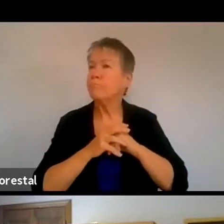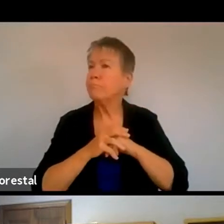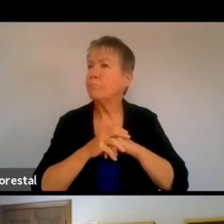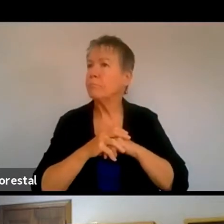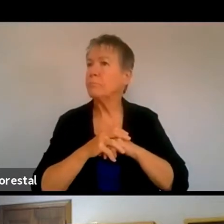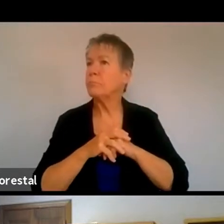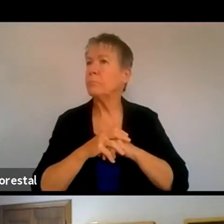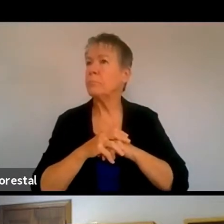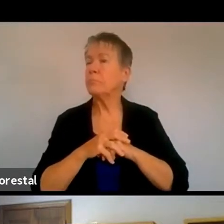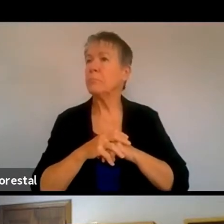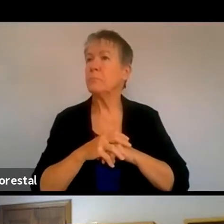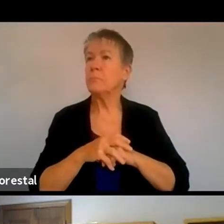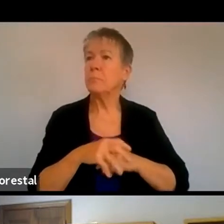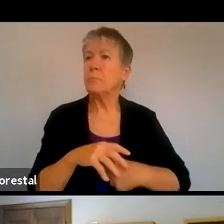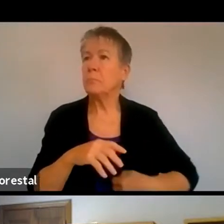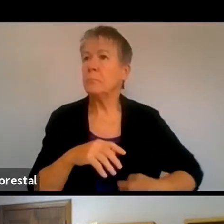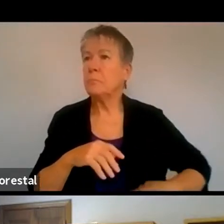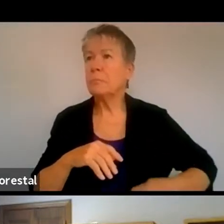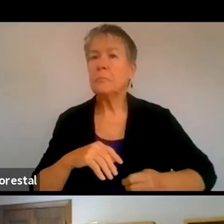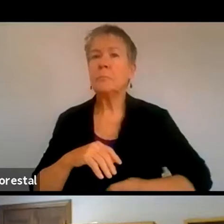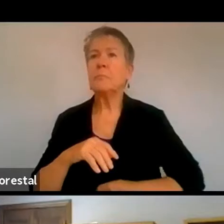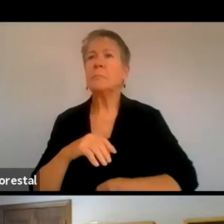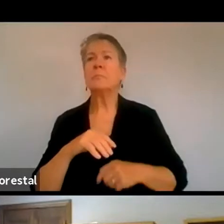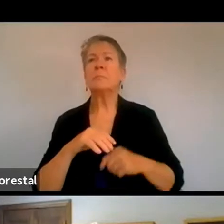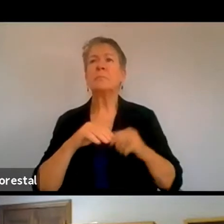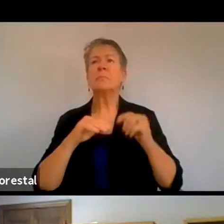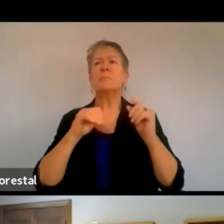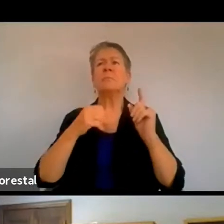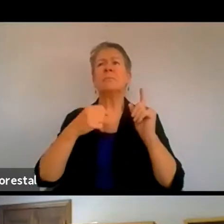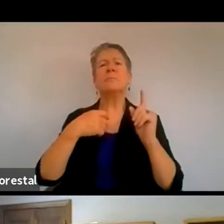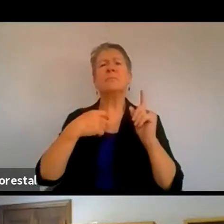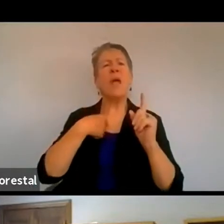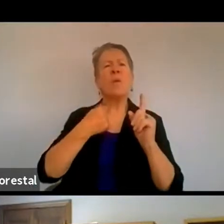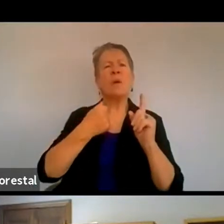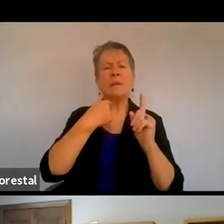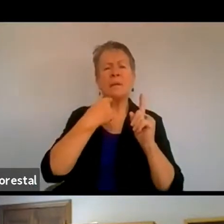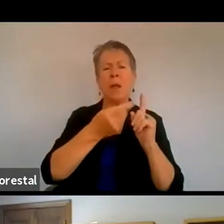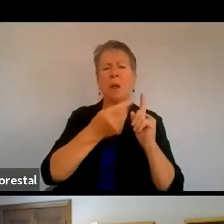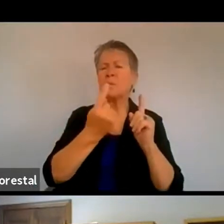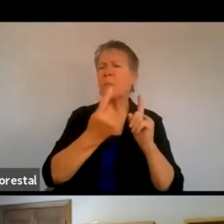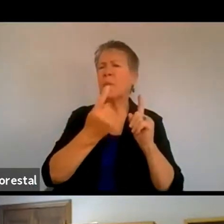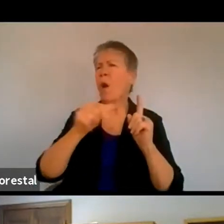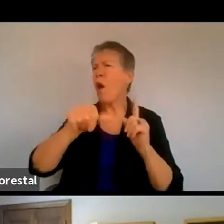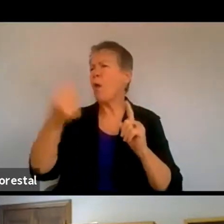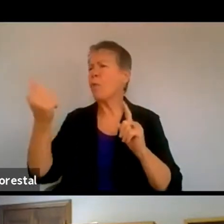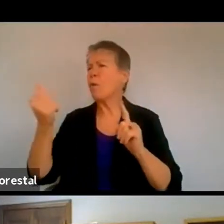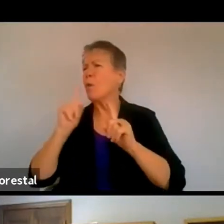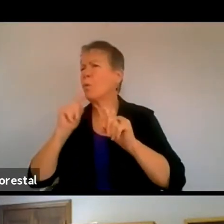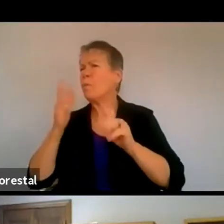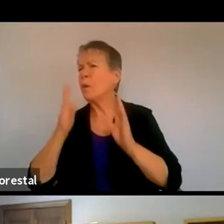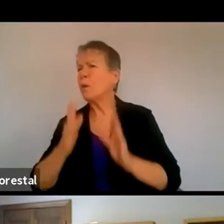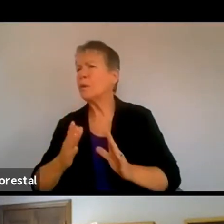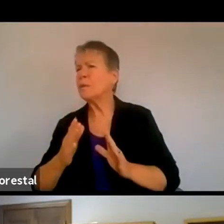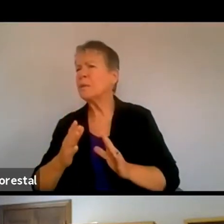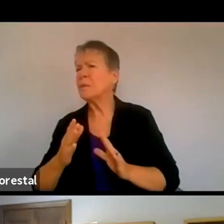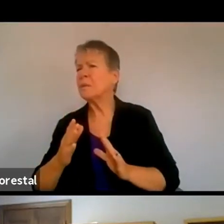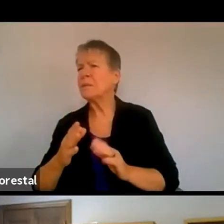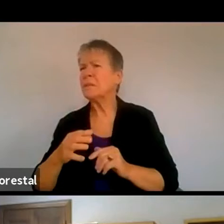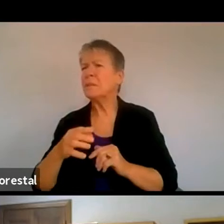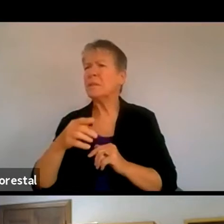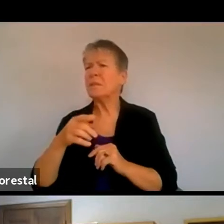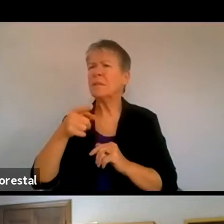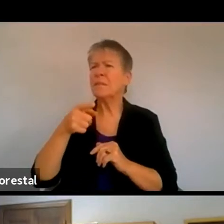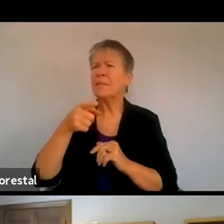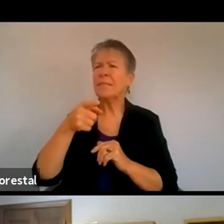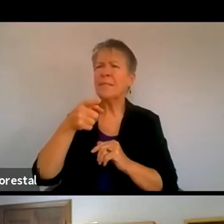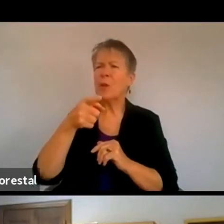you schlepped to that yesterday, and I feel badly that I had to walk out on you. I mean, I don't mean